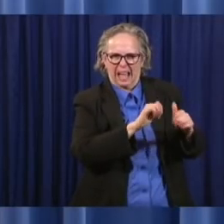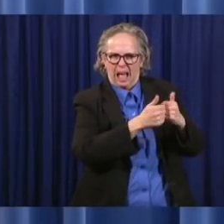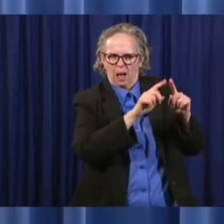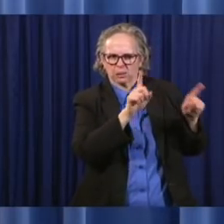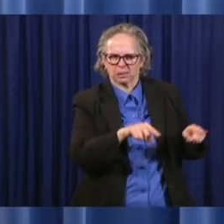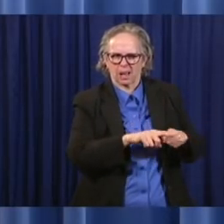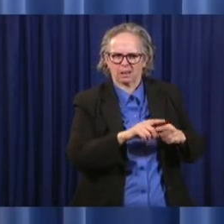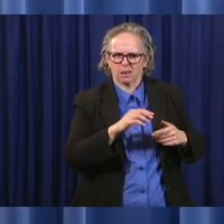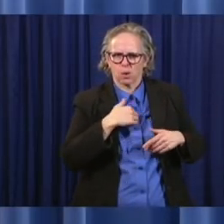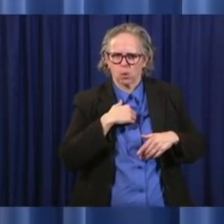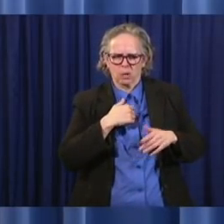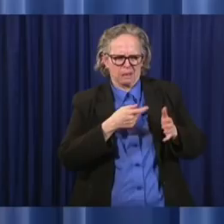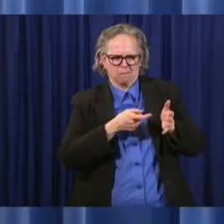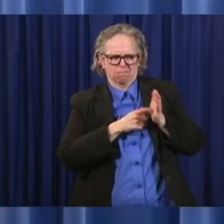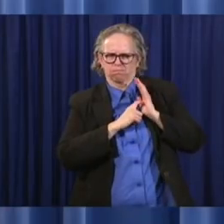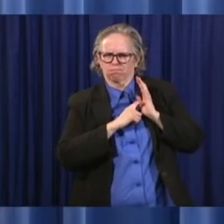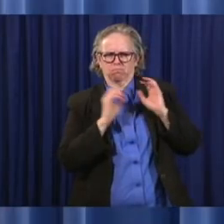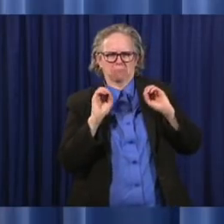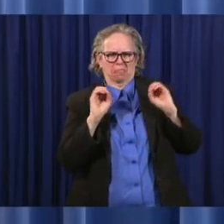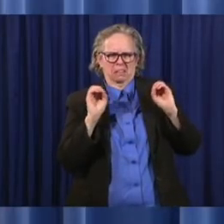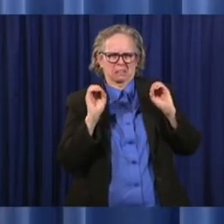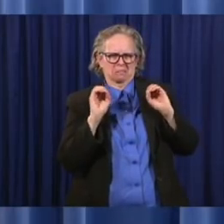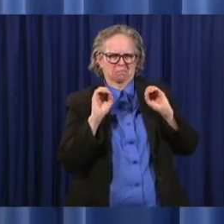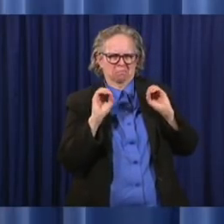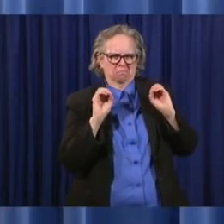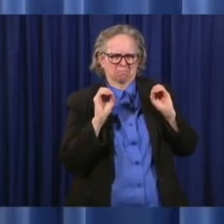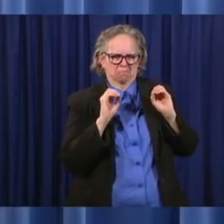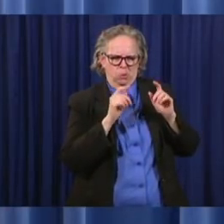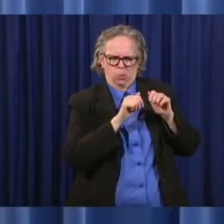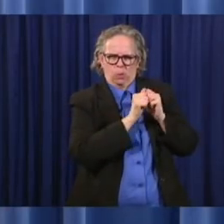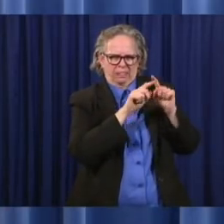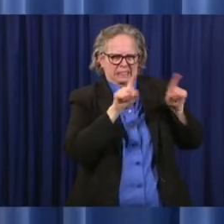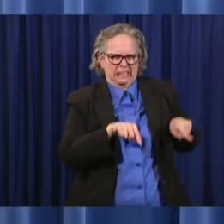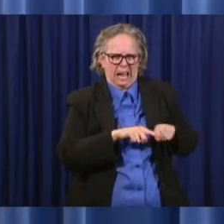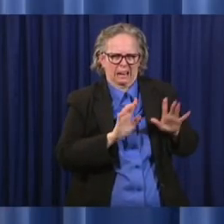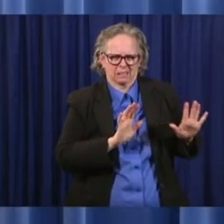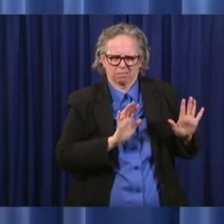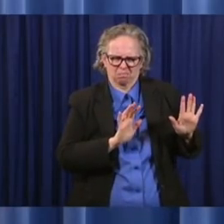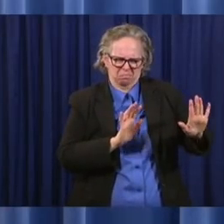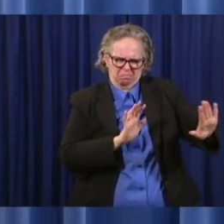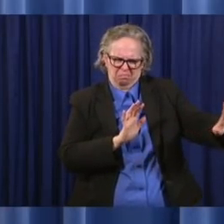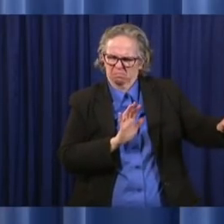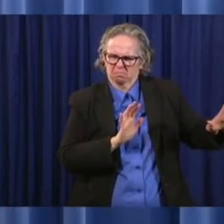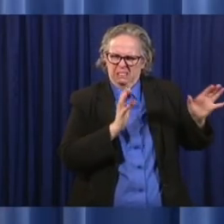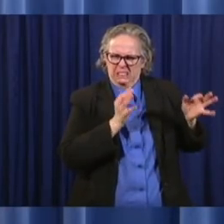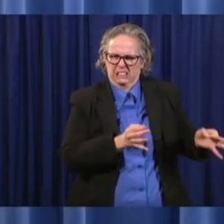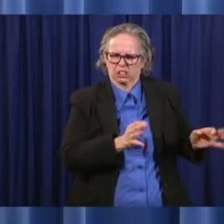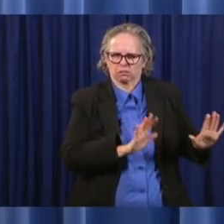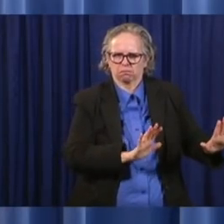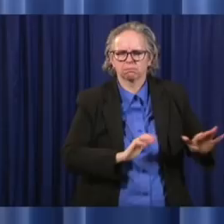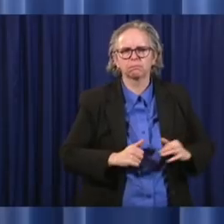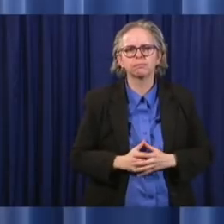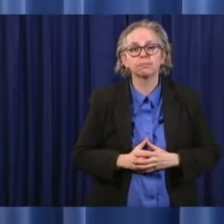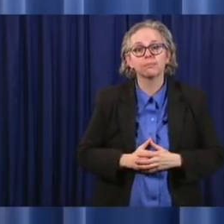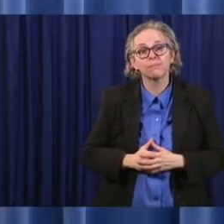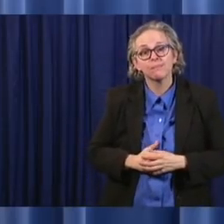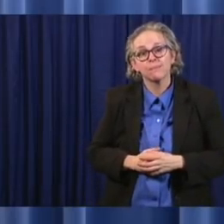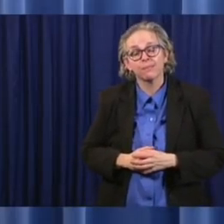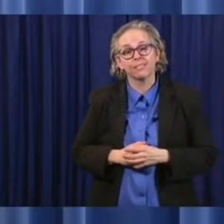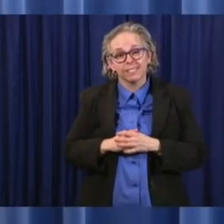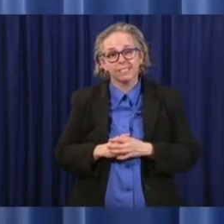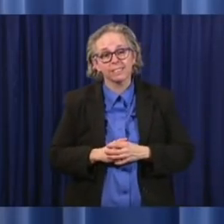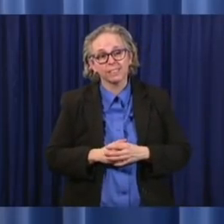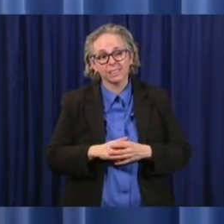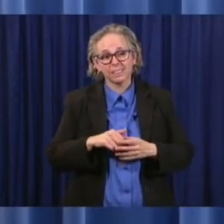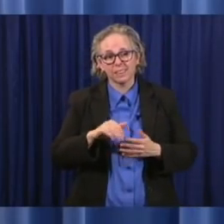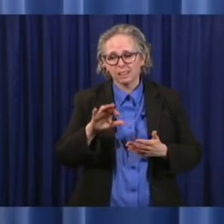that people who go in, that they have to have a mask on. So that's going to be, I don't know, John, you